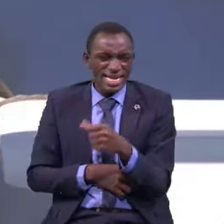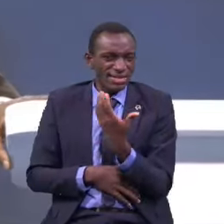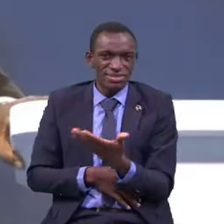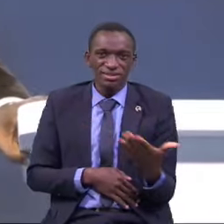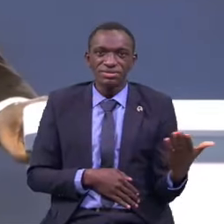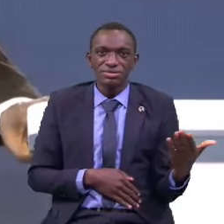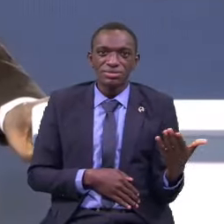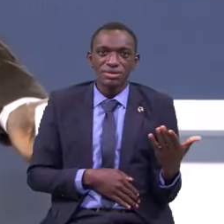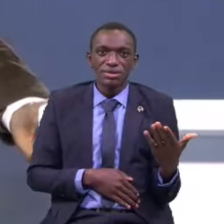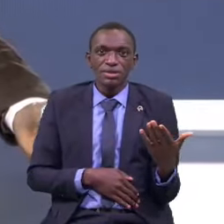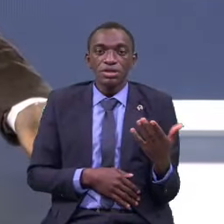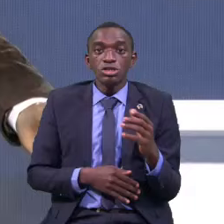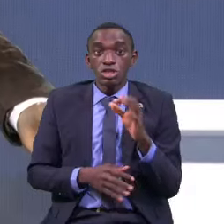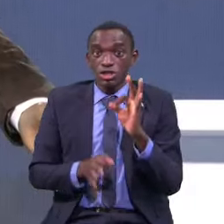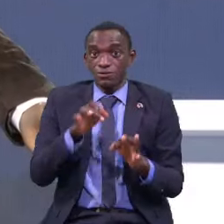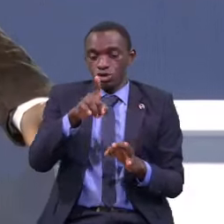if you put N